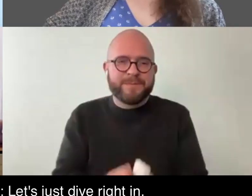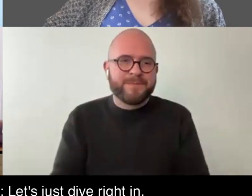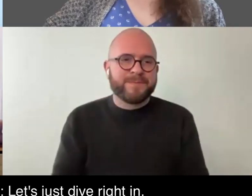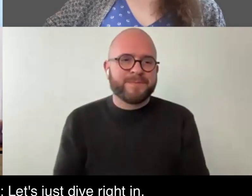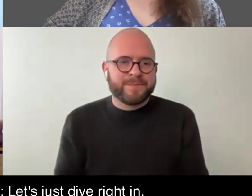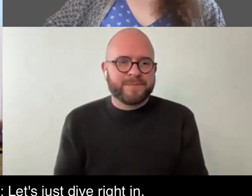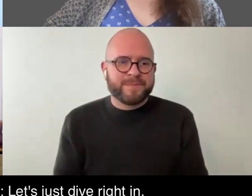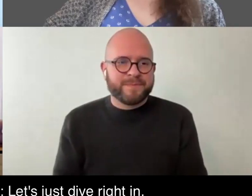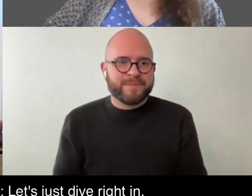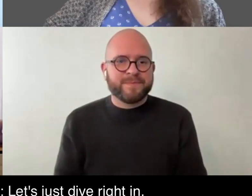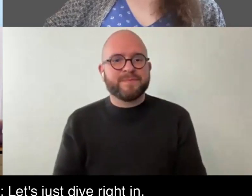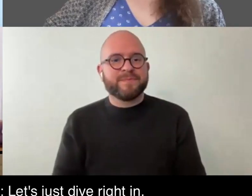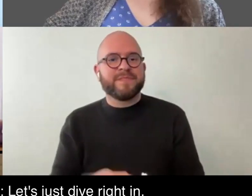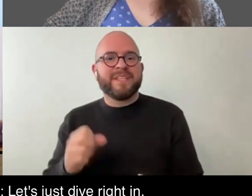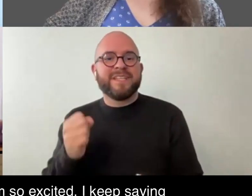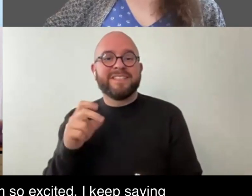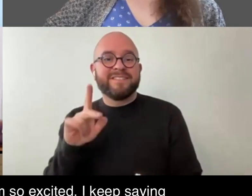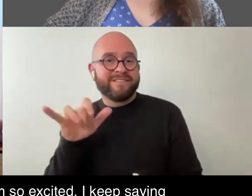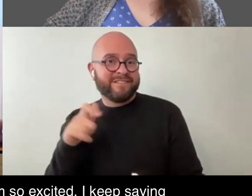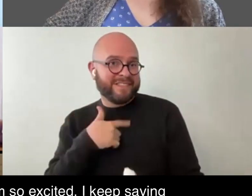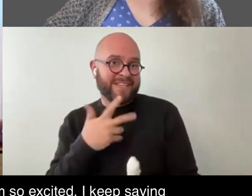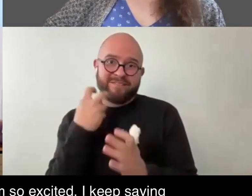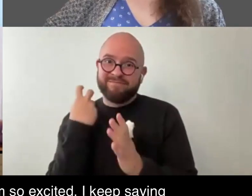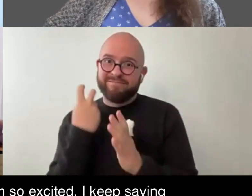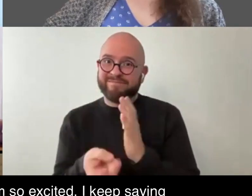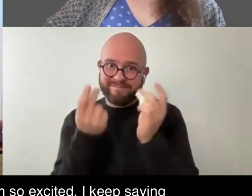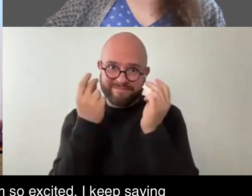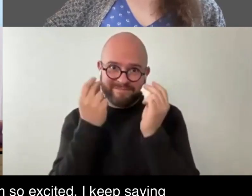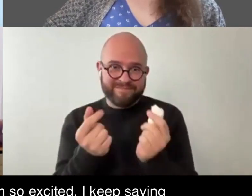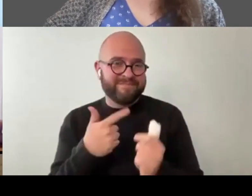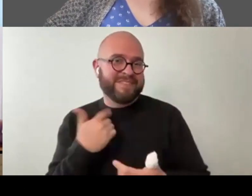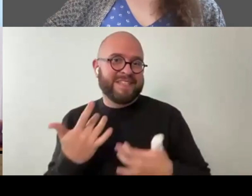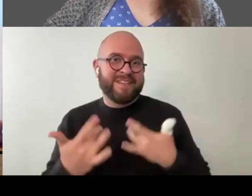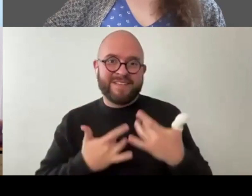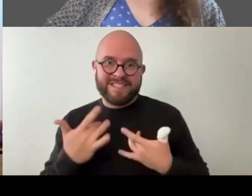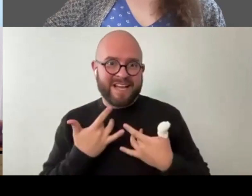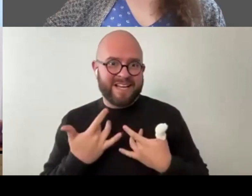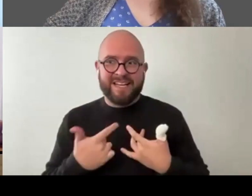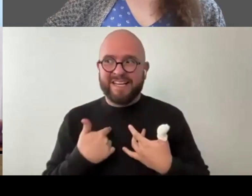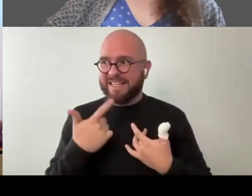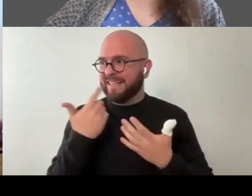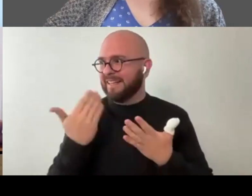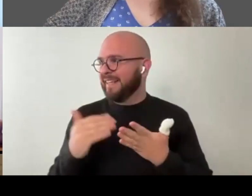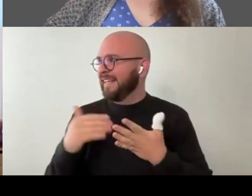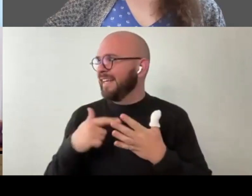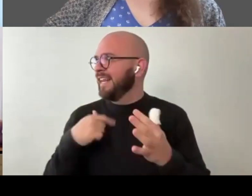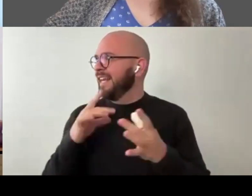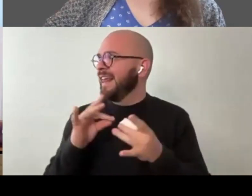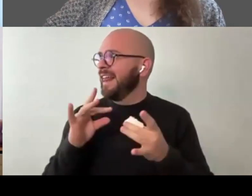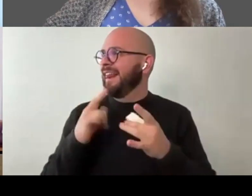Let's just dive right in. Great. I'm so excited. I keep saying that, but it's true.